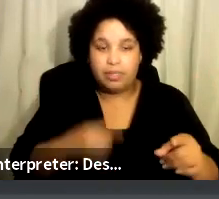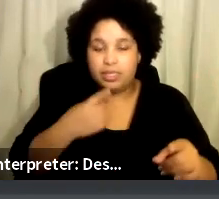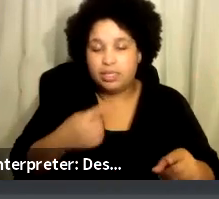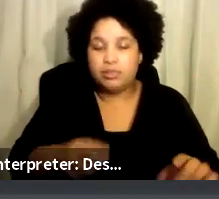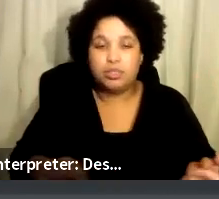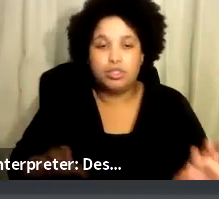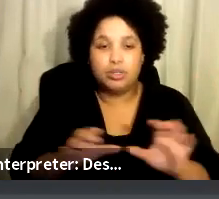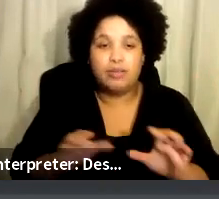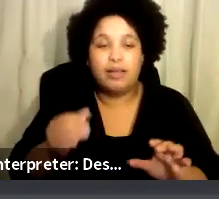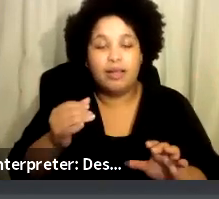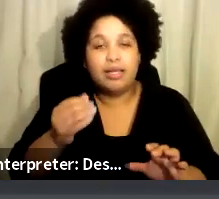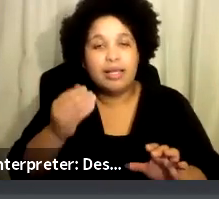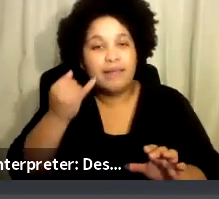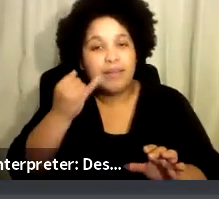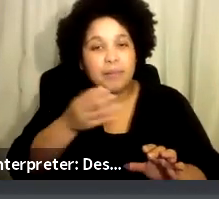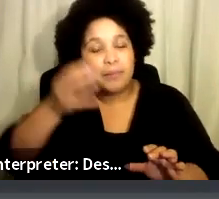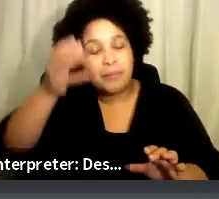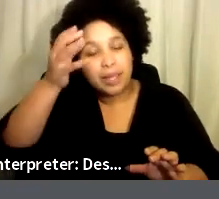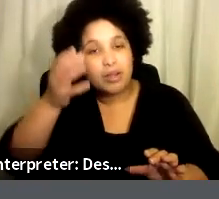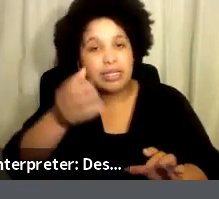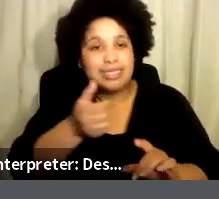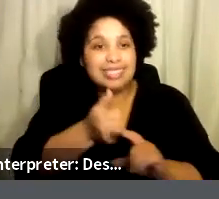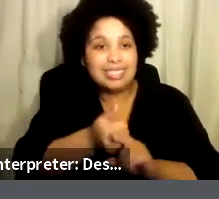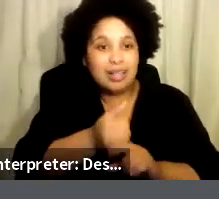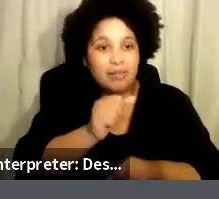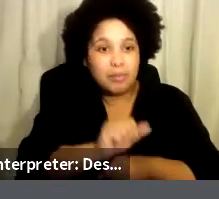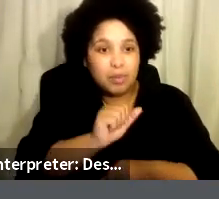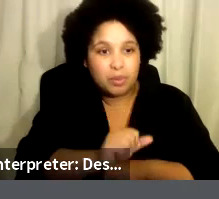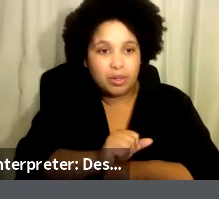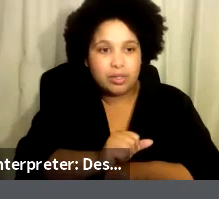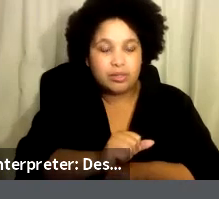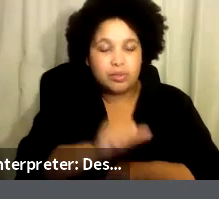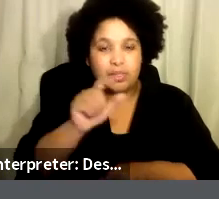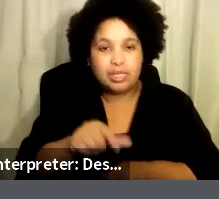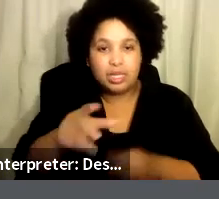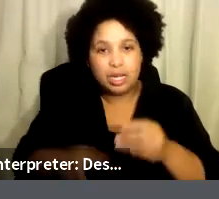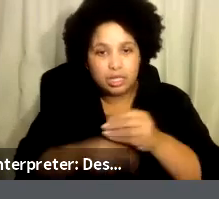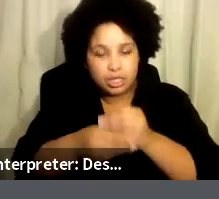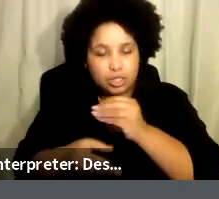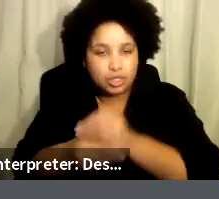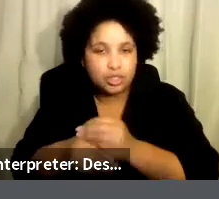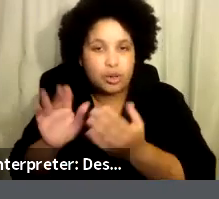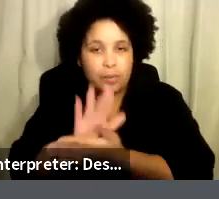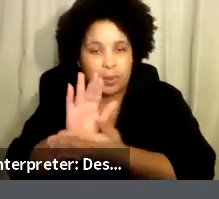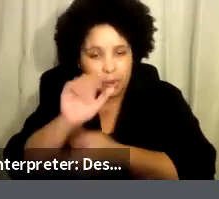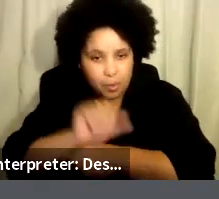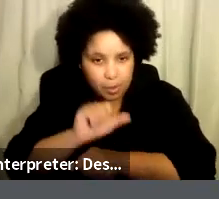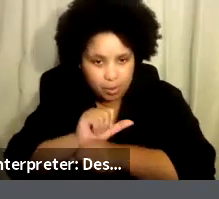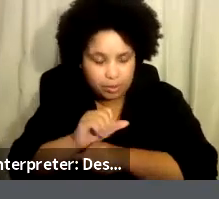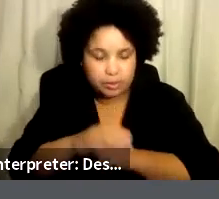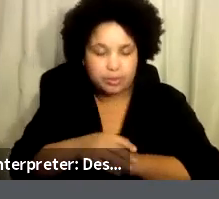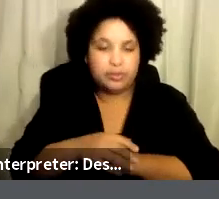certifying if a parent is self-employed, we will need additional documentation